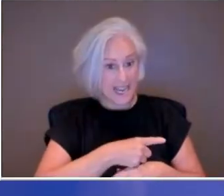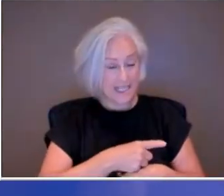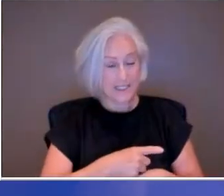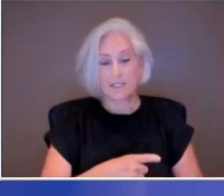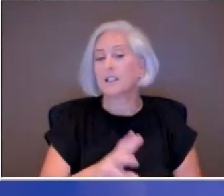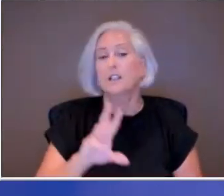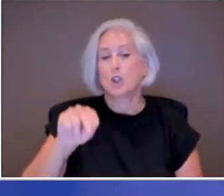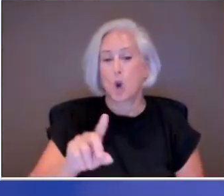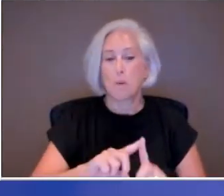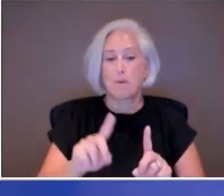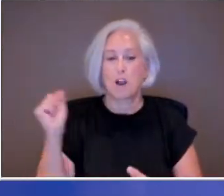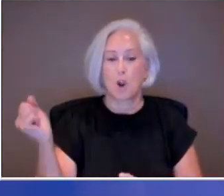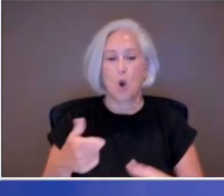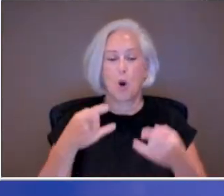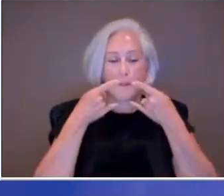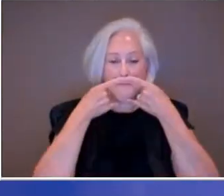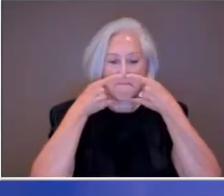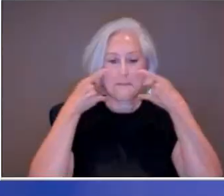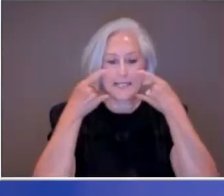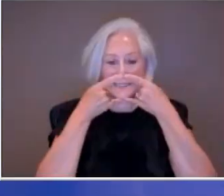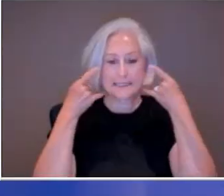masks.